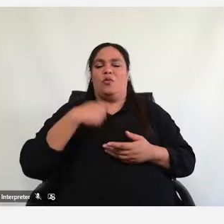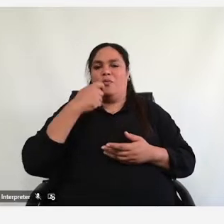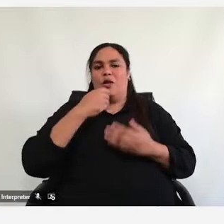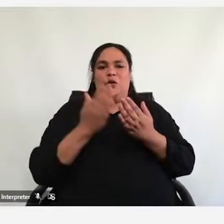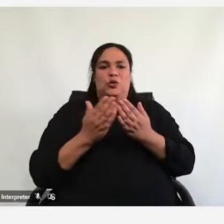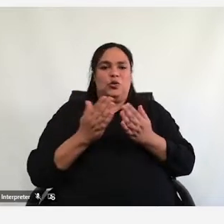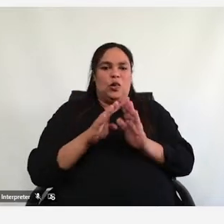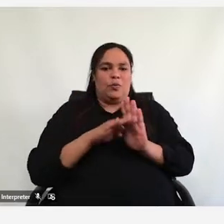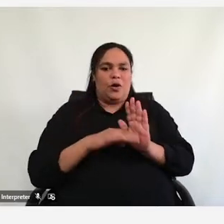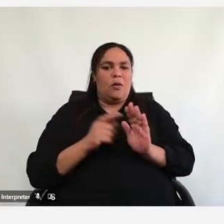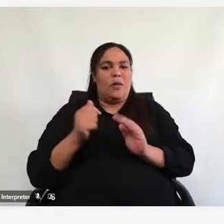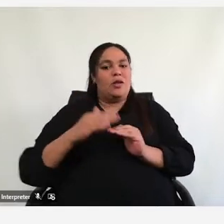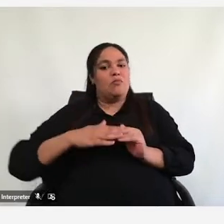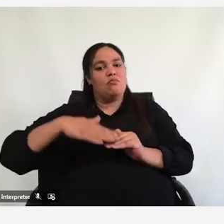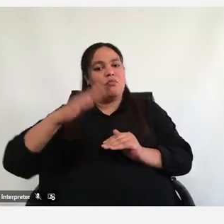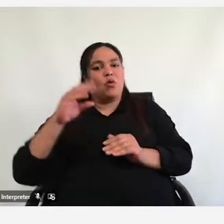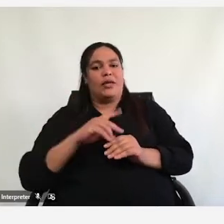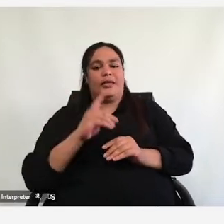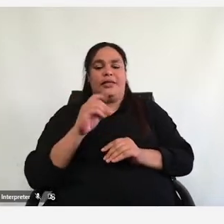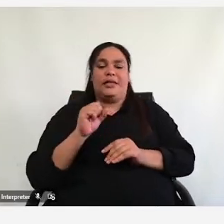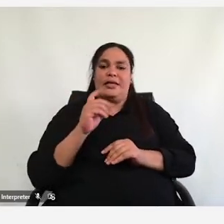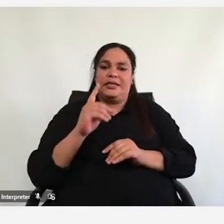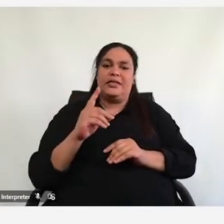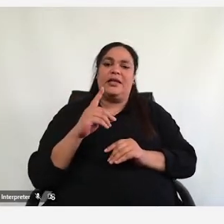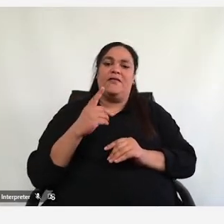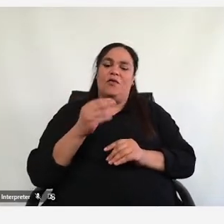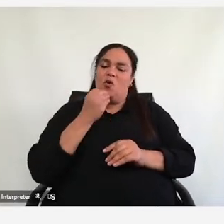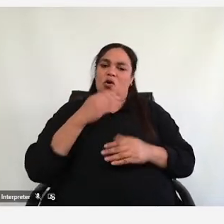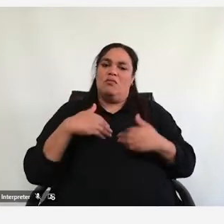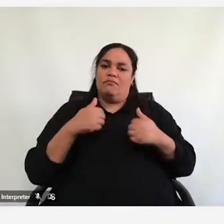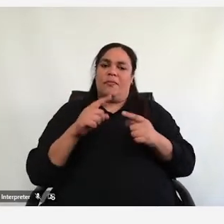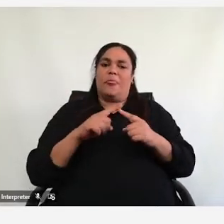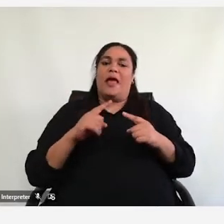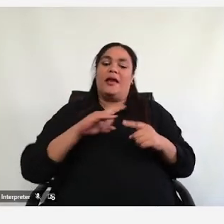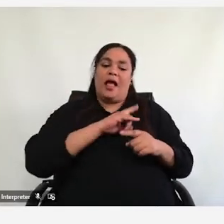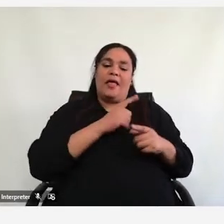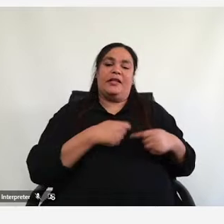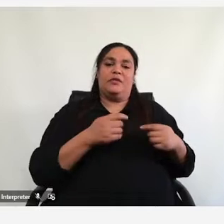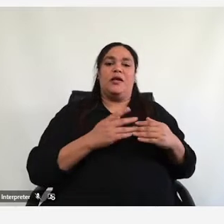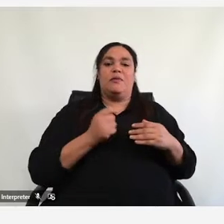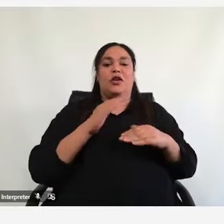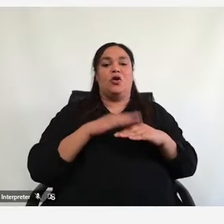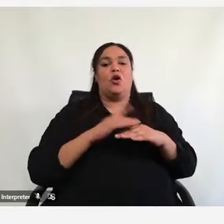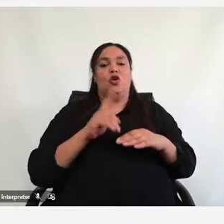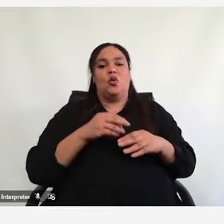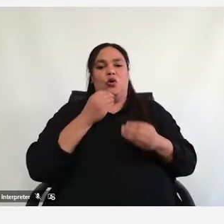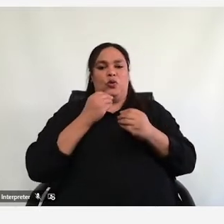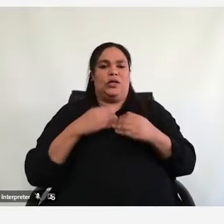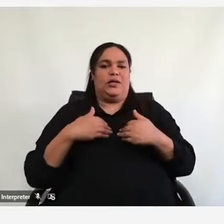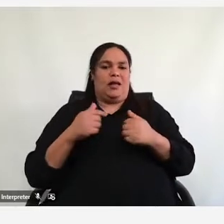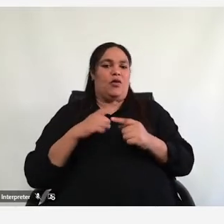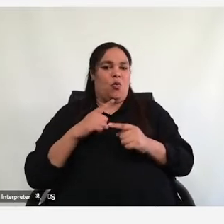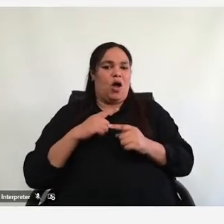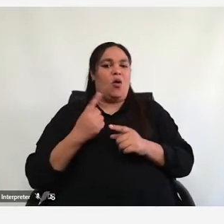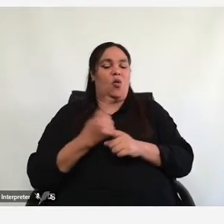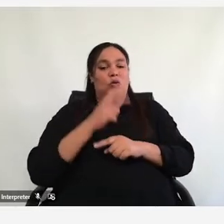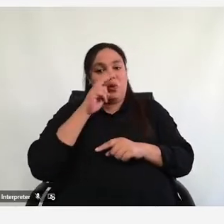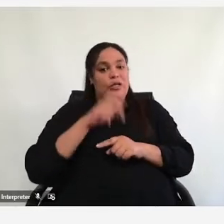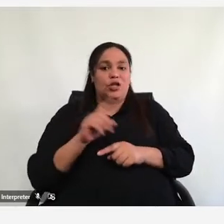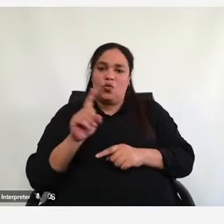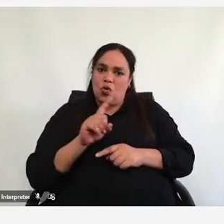spending more money in DSD on nutrition, and health will be spending money on nutrition malnutrition, because we also need